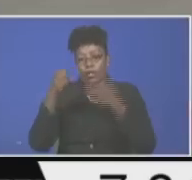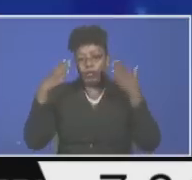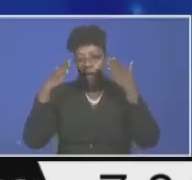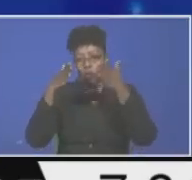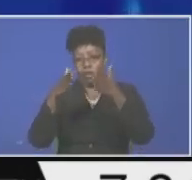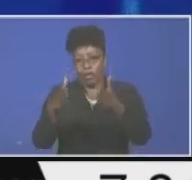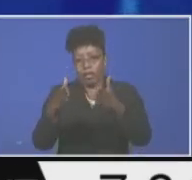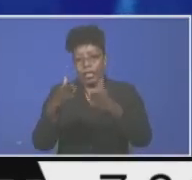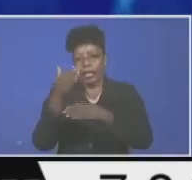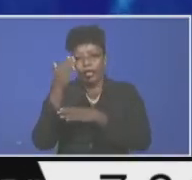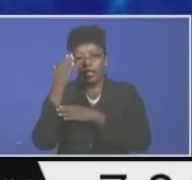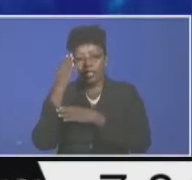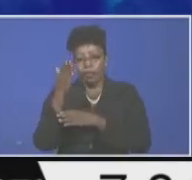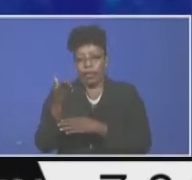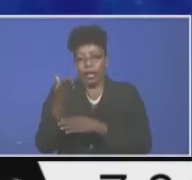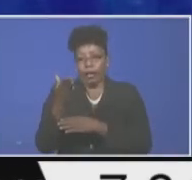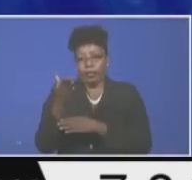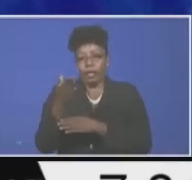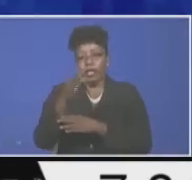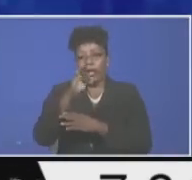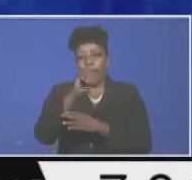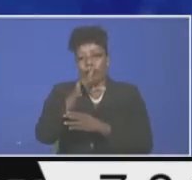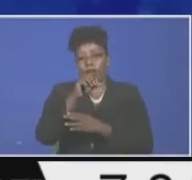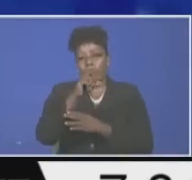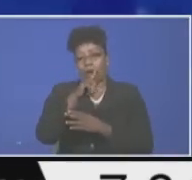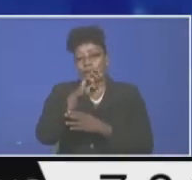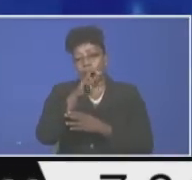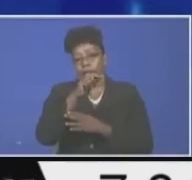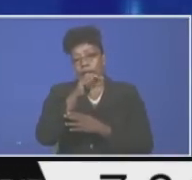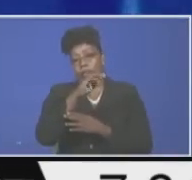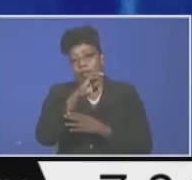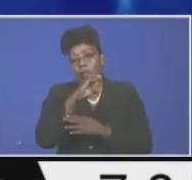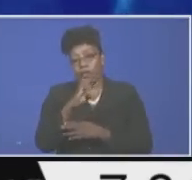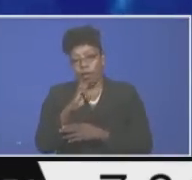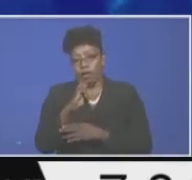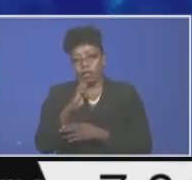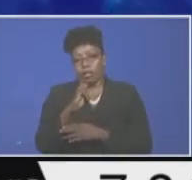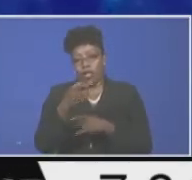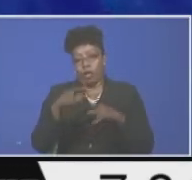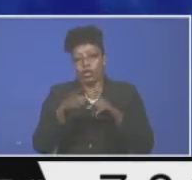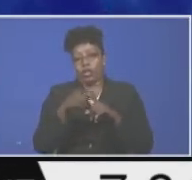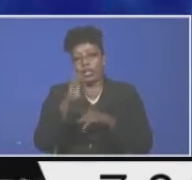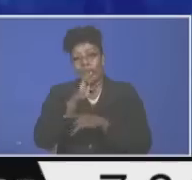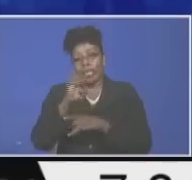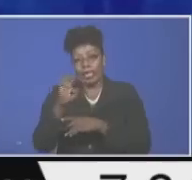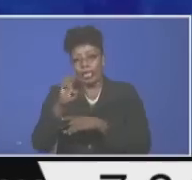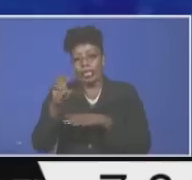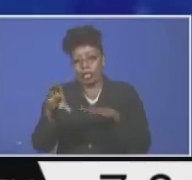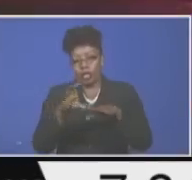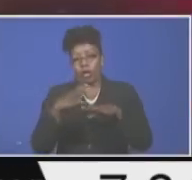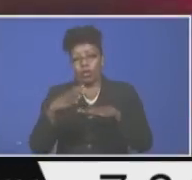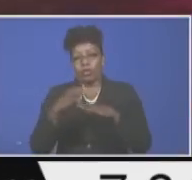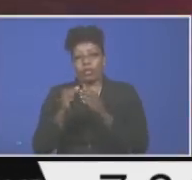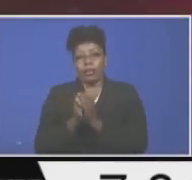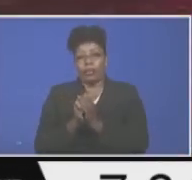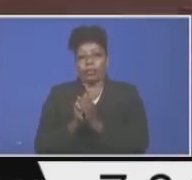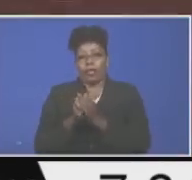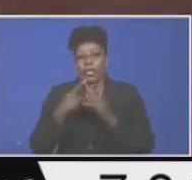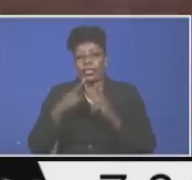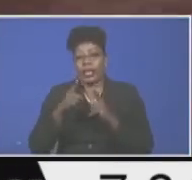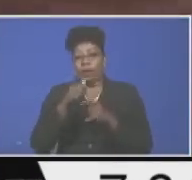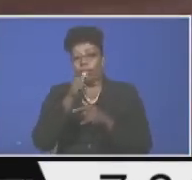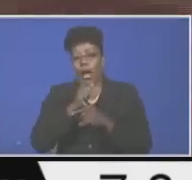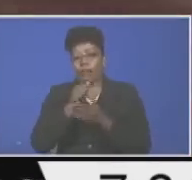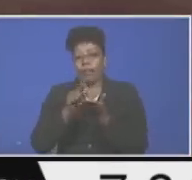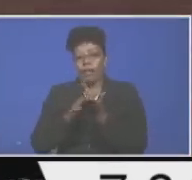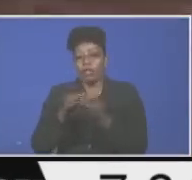shifted there as Hurricane Florence makes its way to the U.S. East Coast. Students in Georgia and the Carolinas have been asked to send private messages to